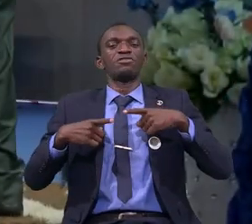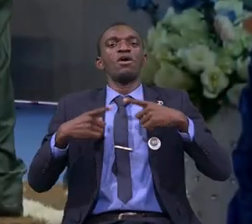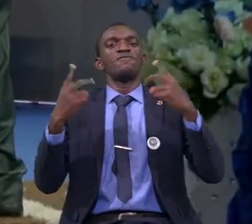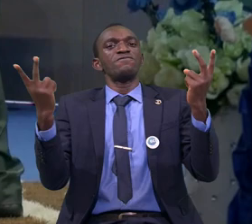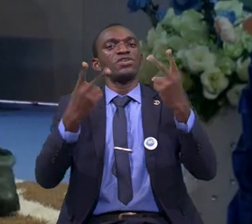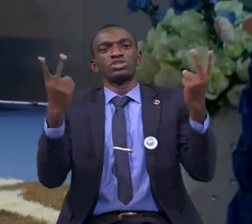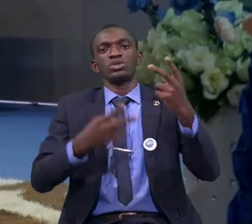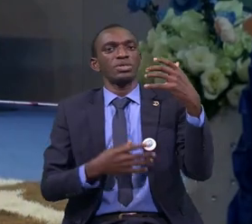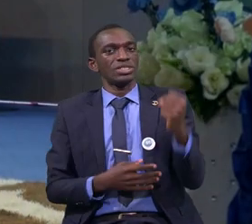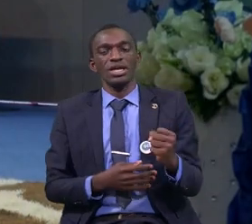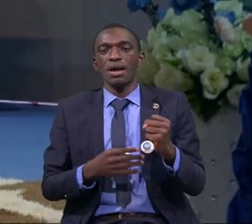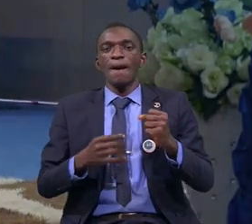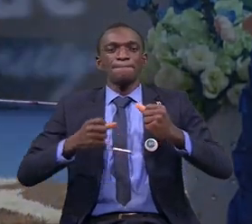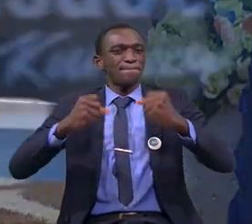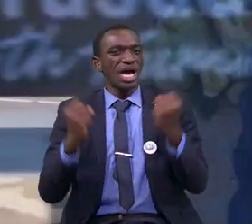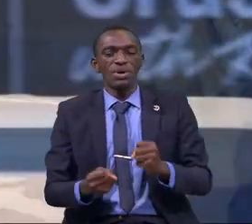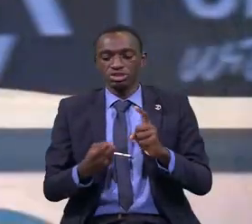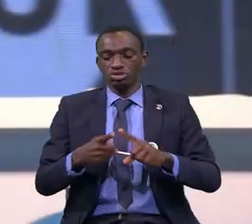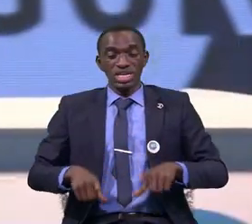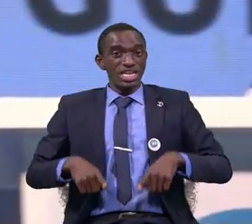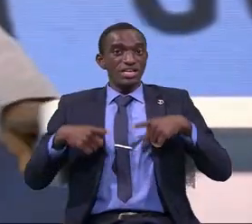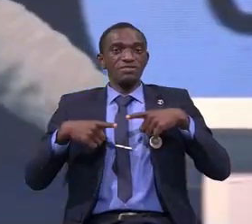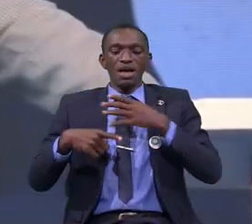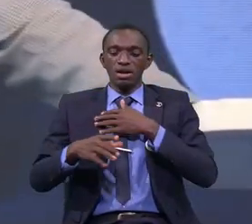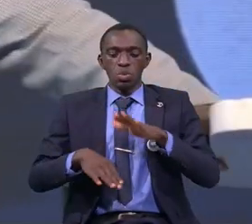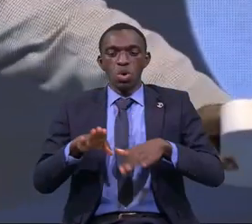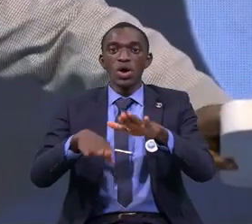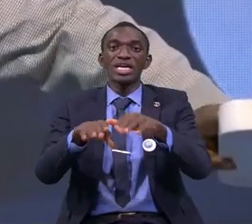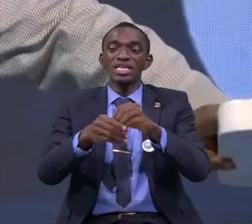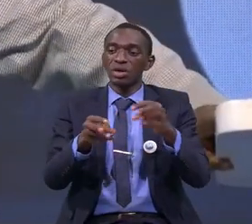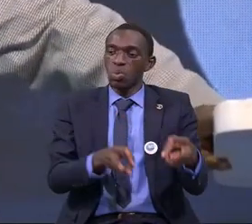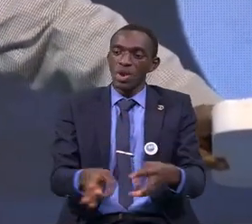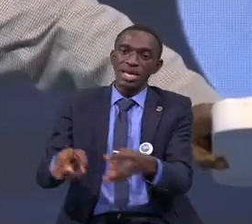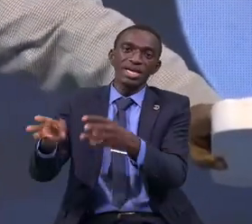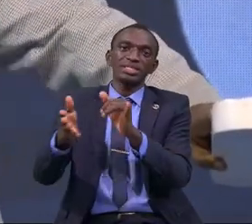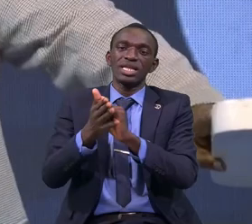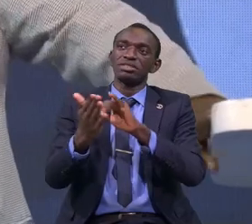Power to live and walk in the path that gets to heaven.